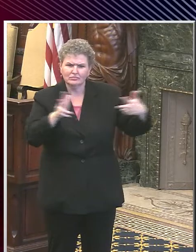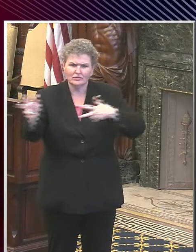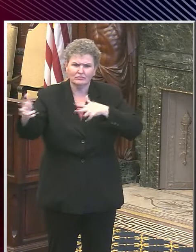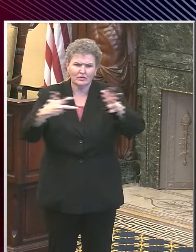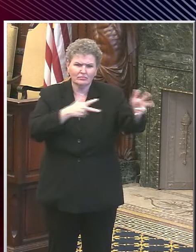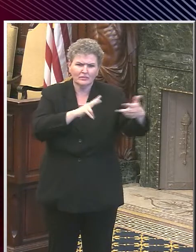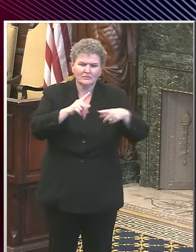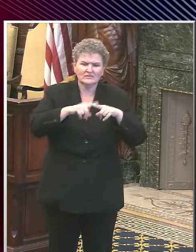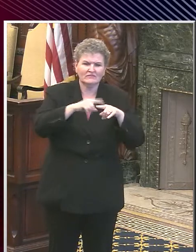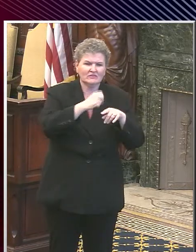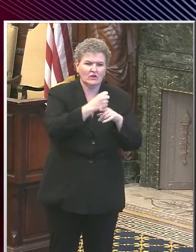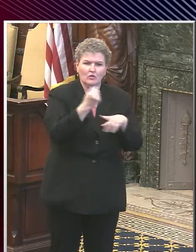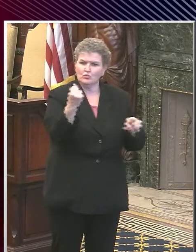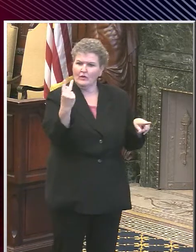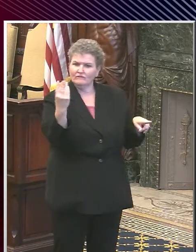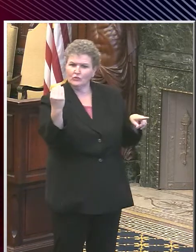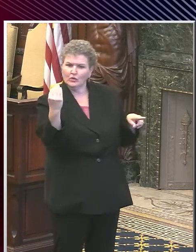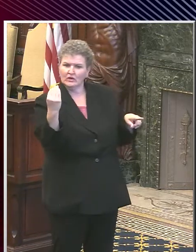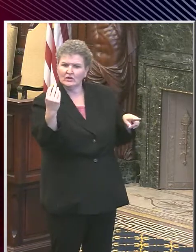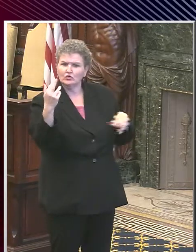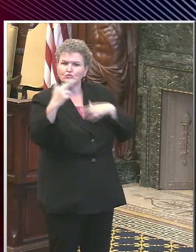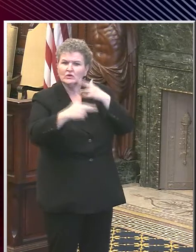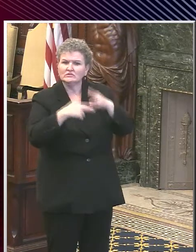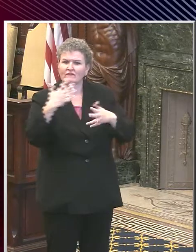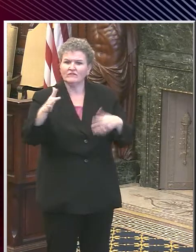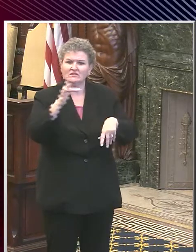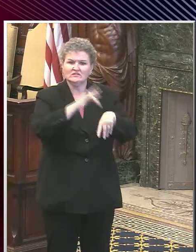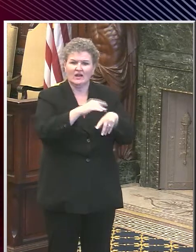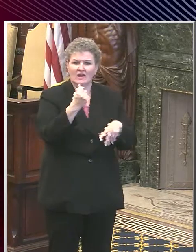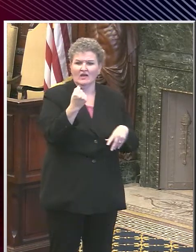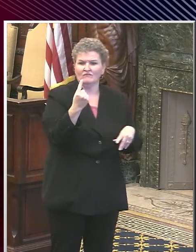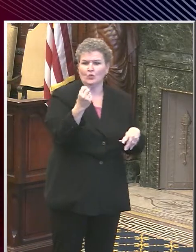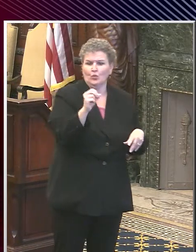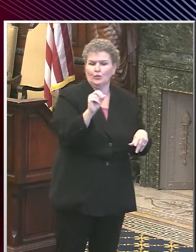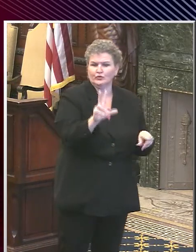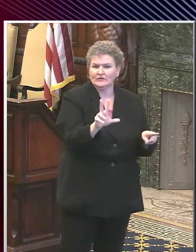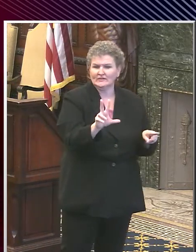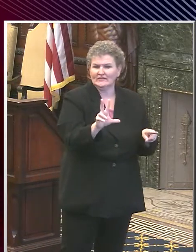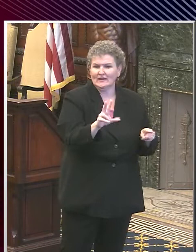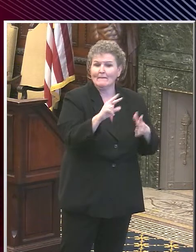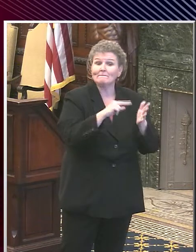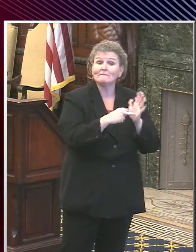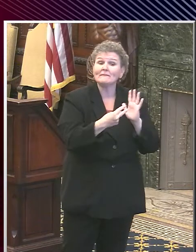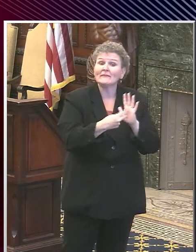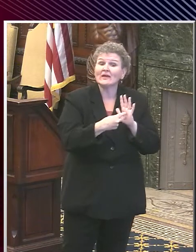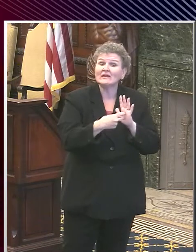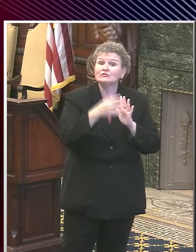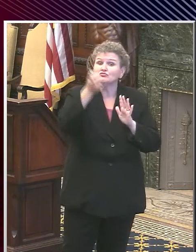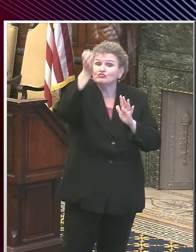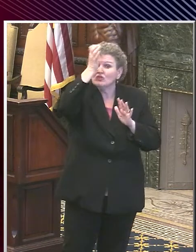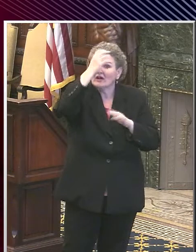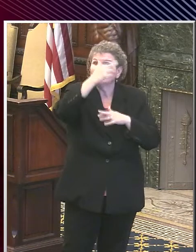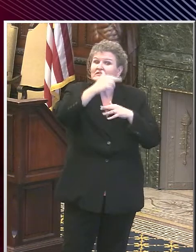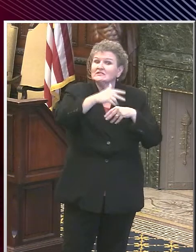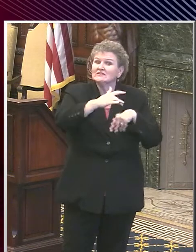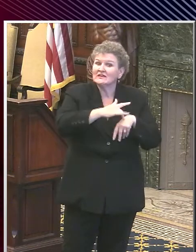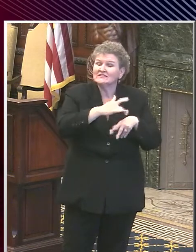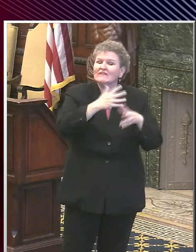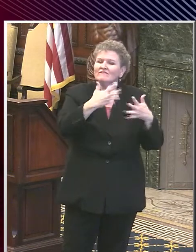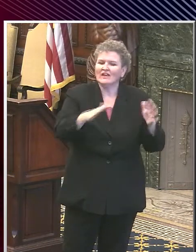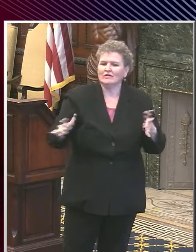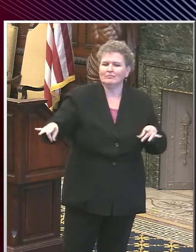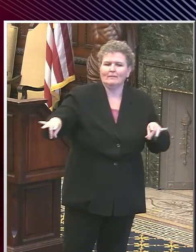12:14 and a recycling truck visited at 11:03. That means both trash and recycling was collected on this block of